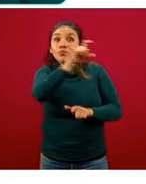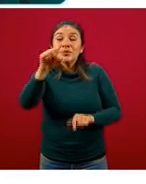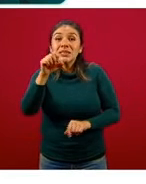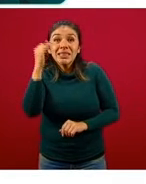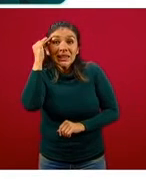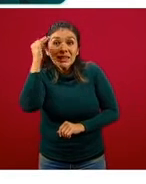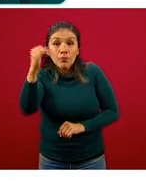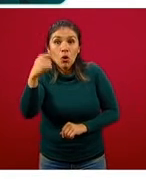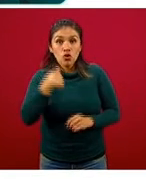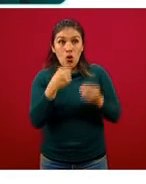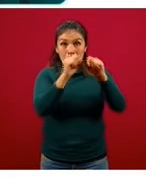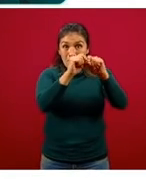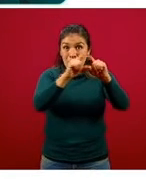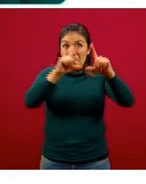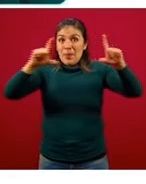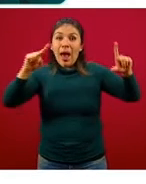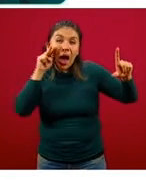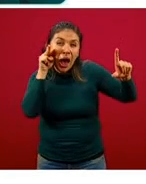municipality.